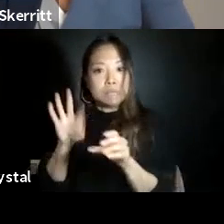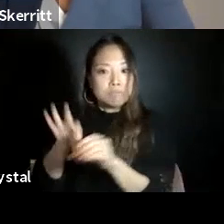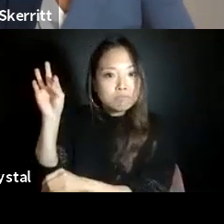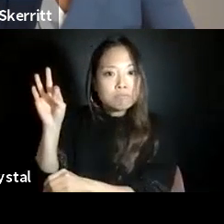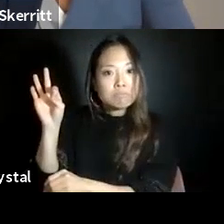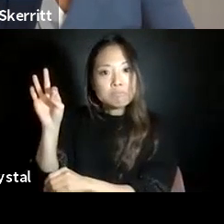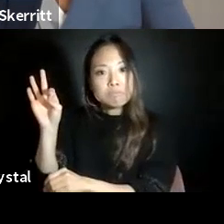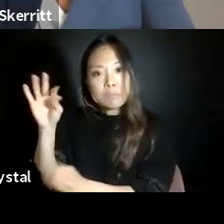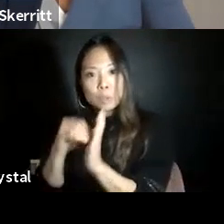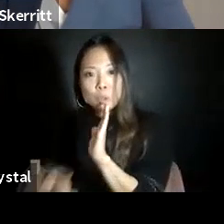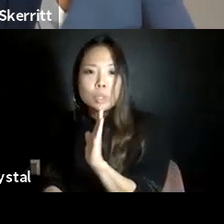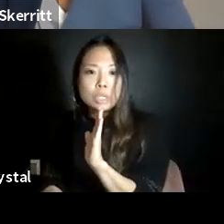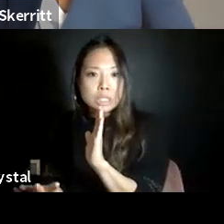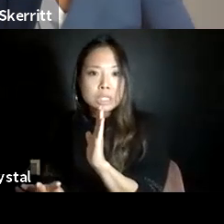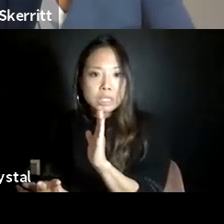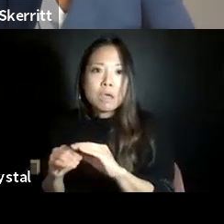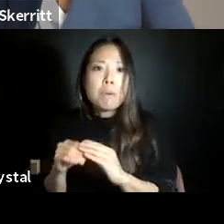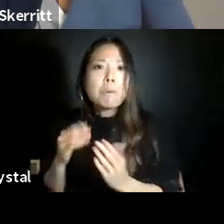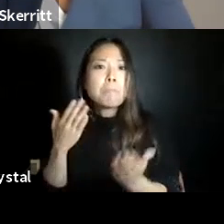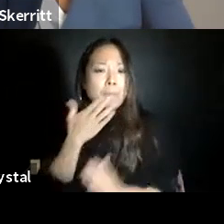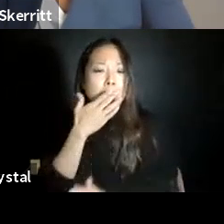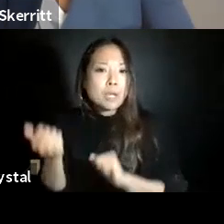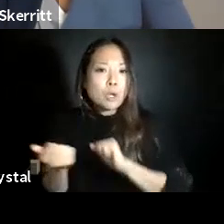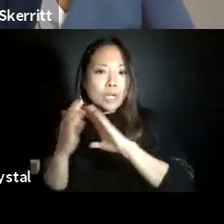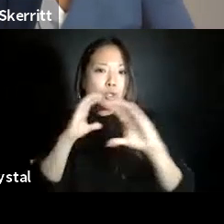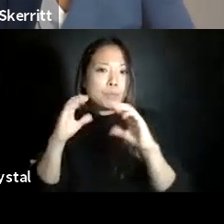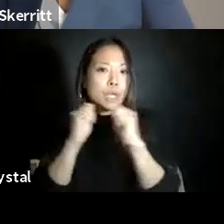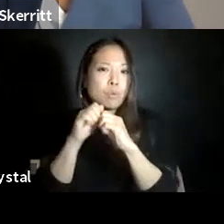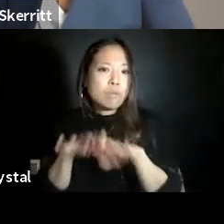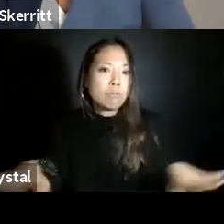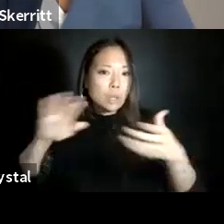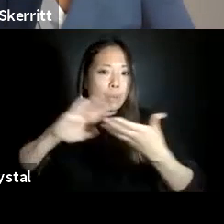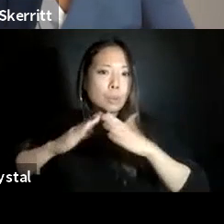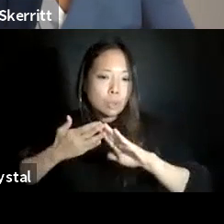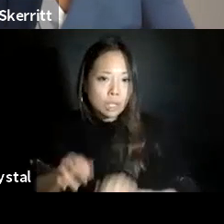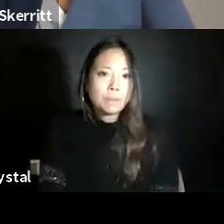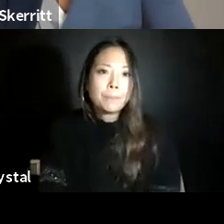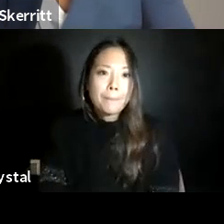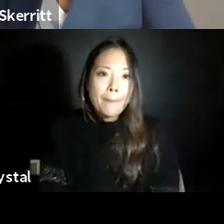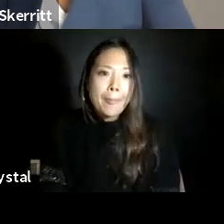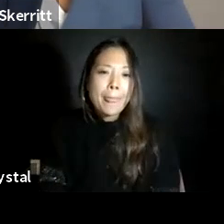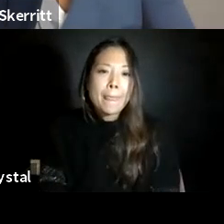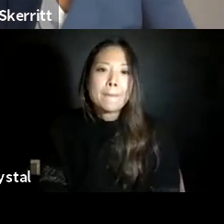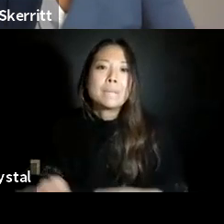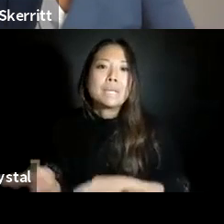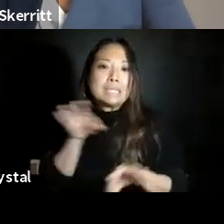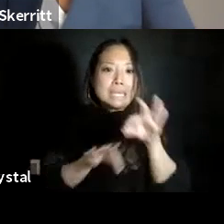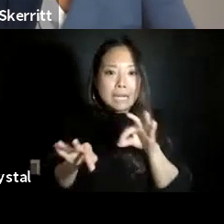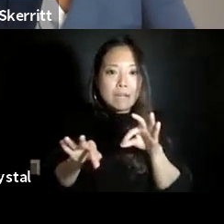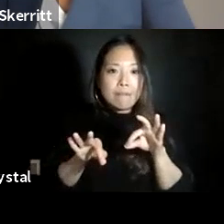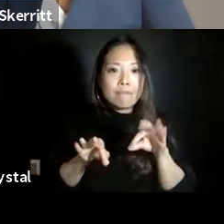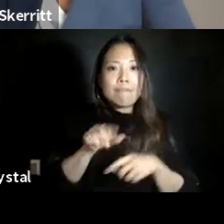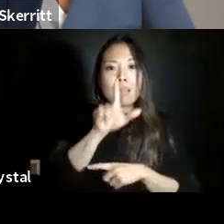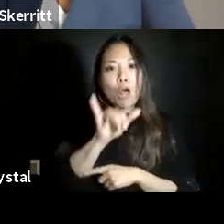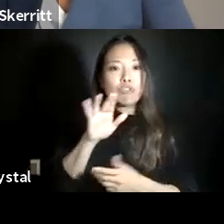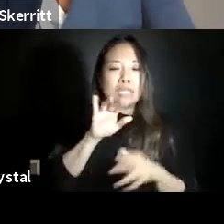that may be a better way to communicate with the community than going back to a lottery system for the exam